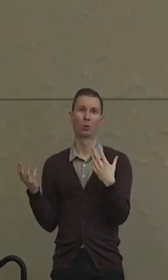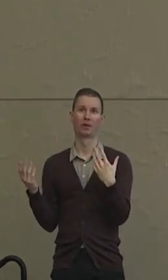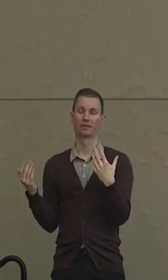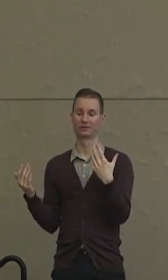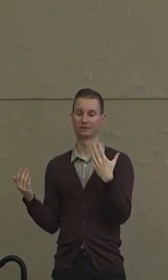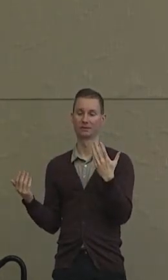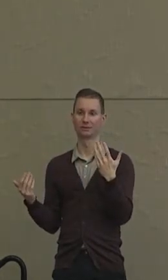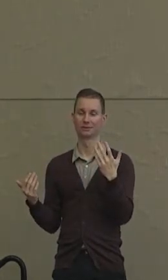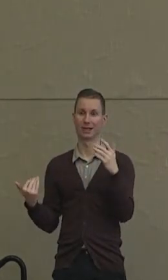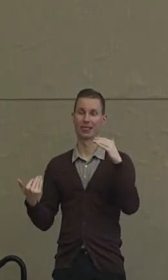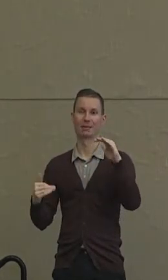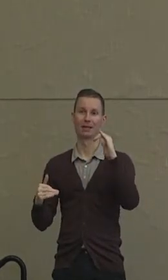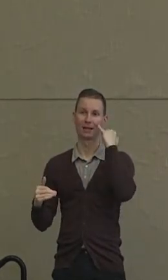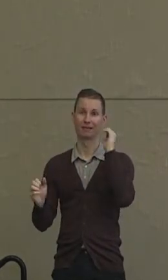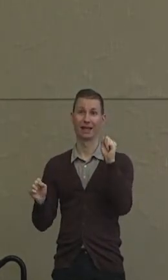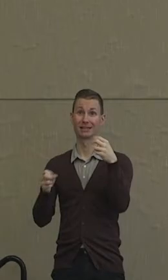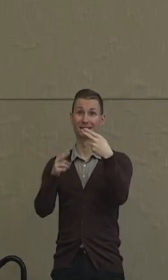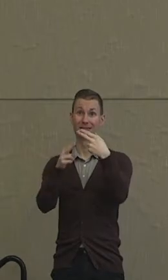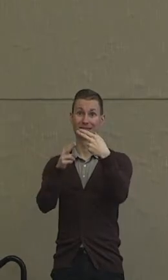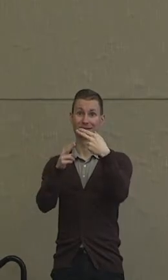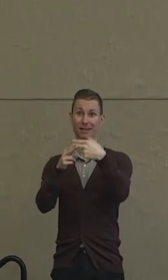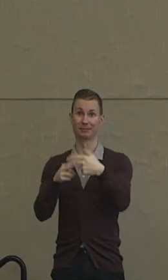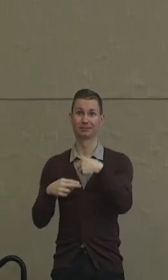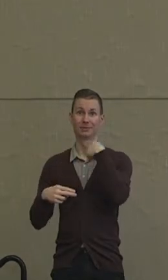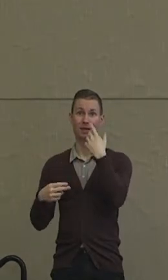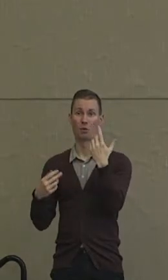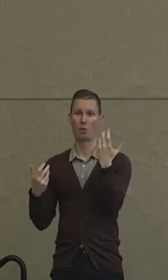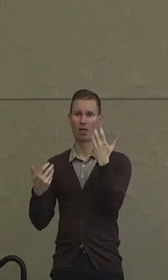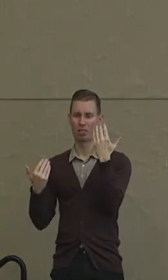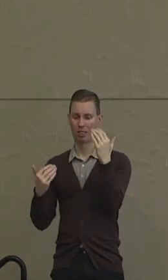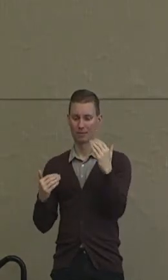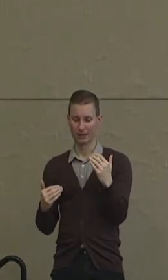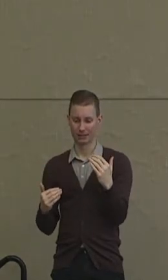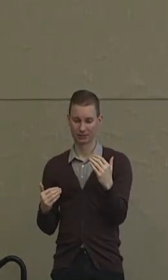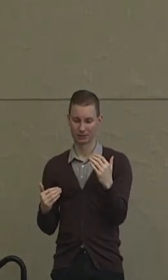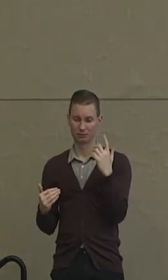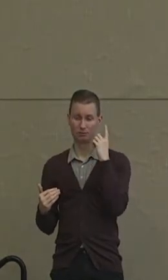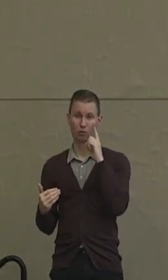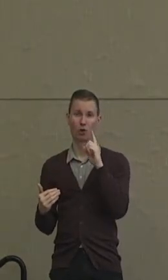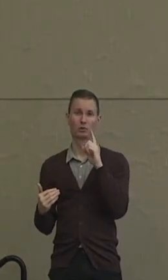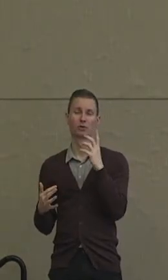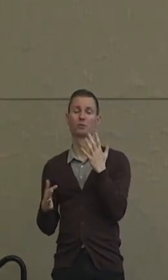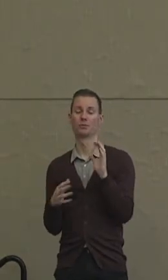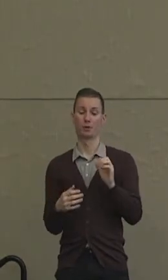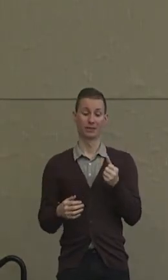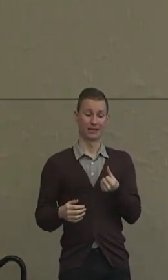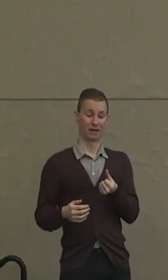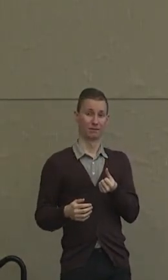limits, if we can name mm-hmm, them, is that the politics of self-disclosure doesn't